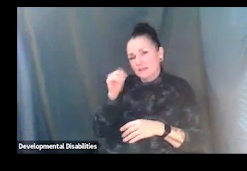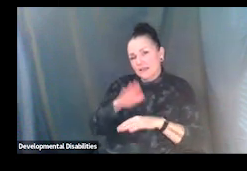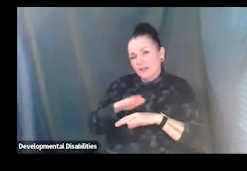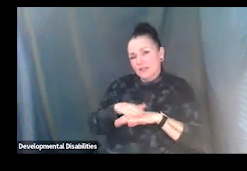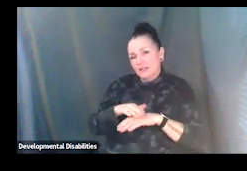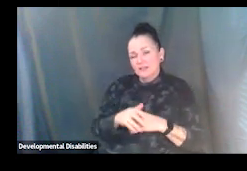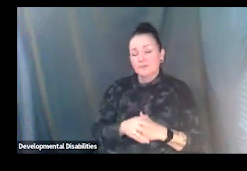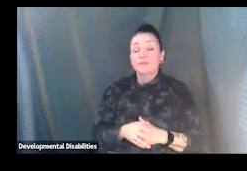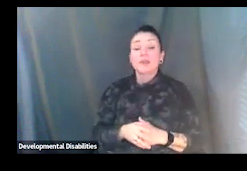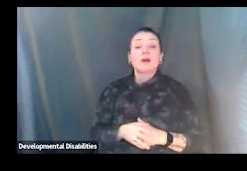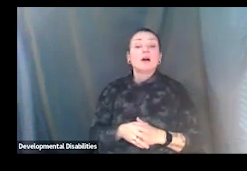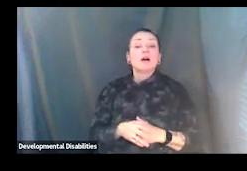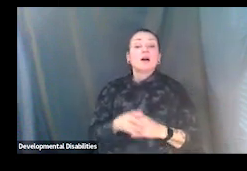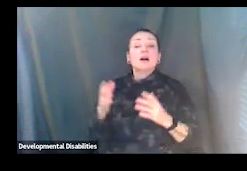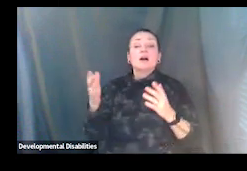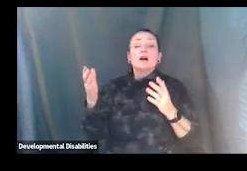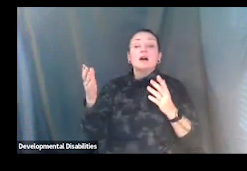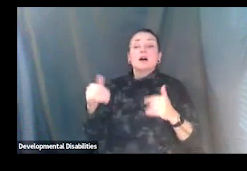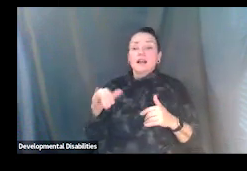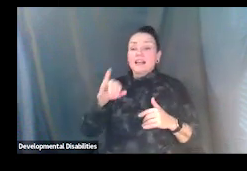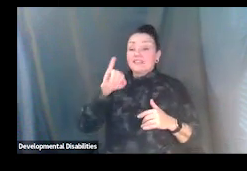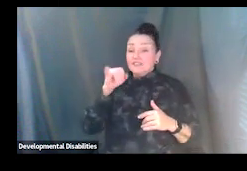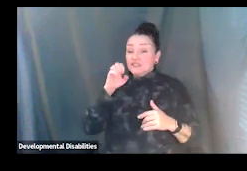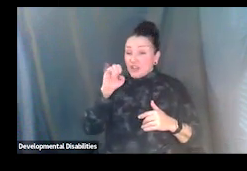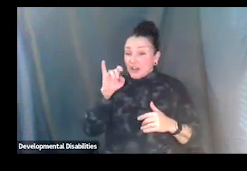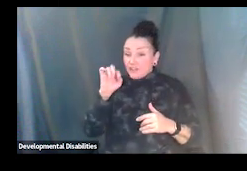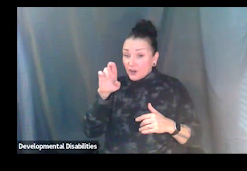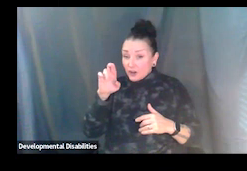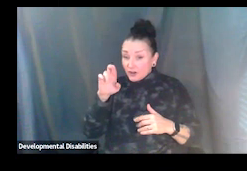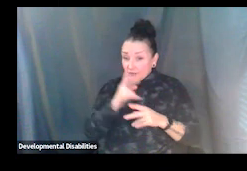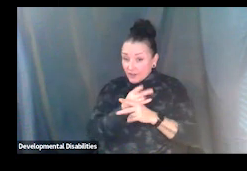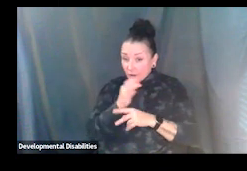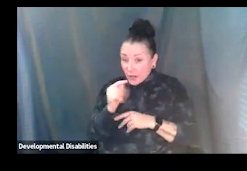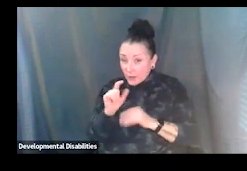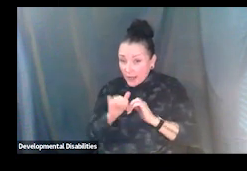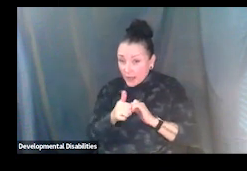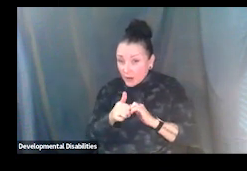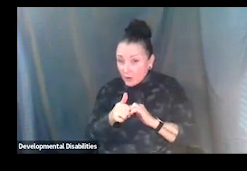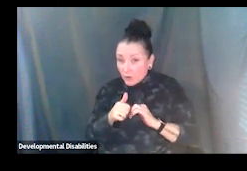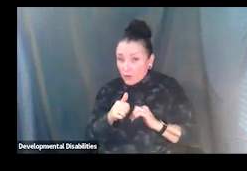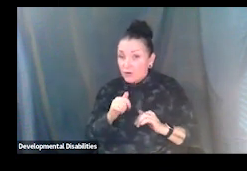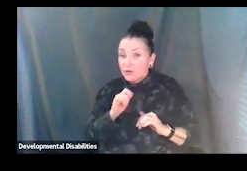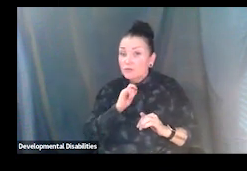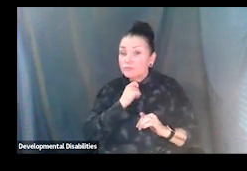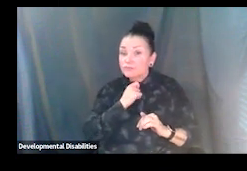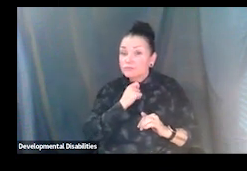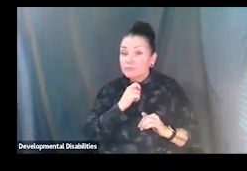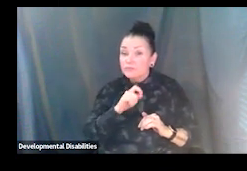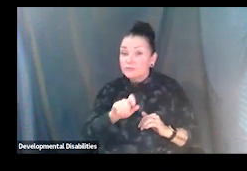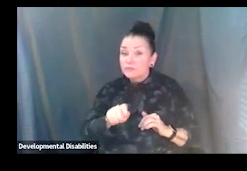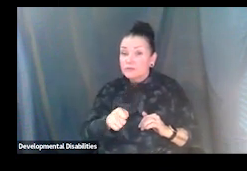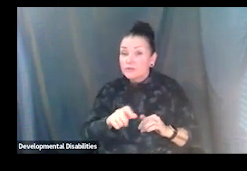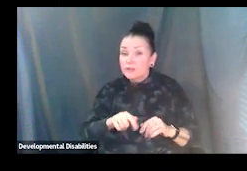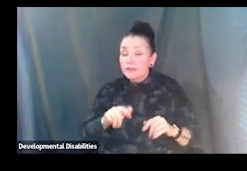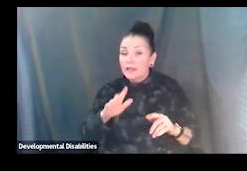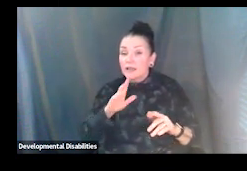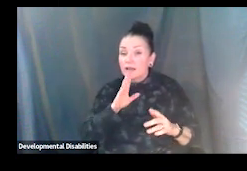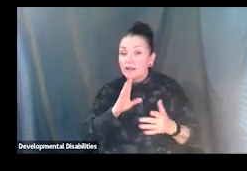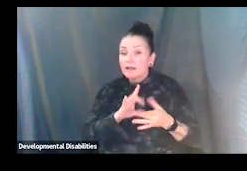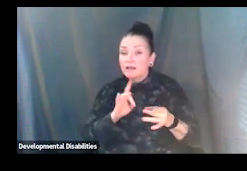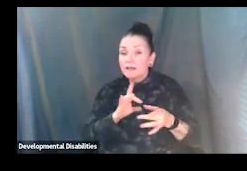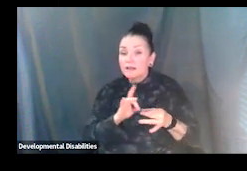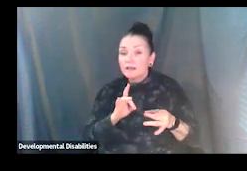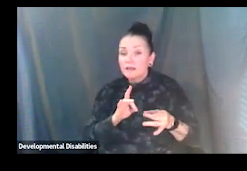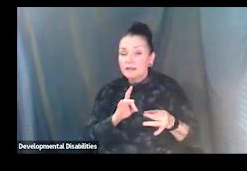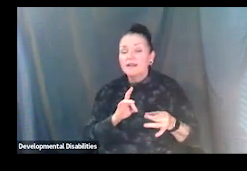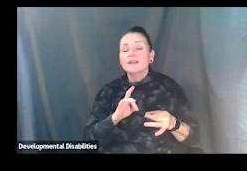capitalize was on all the great discussion that you've already had in your presentation, which is excellent. We've worked together a long time over the years. I just wanted to make the point,